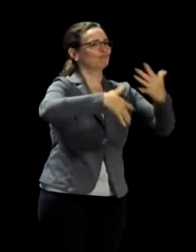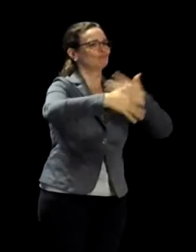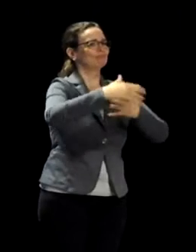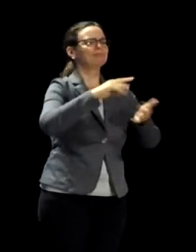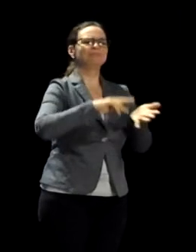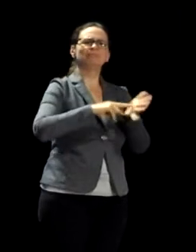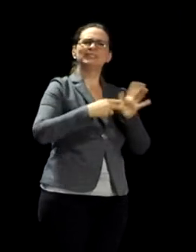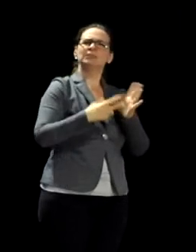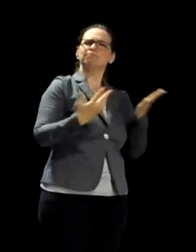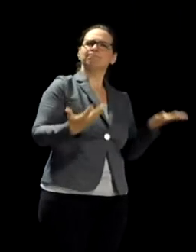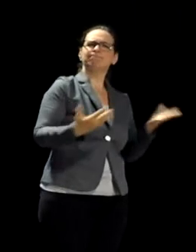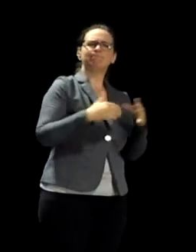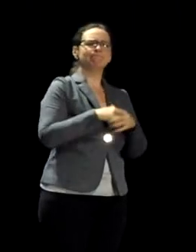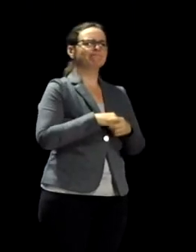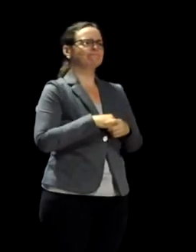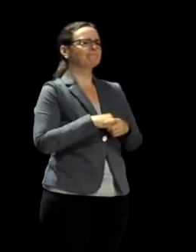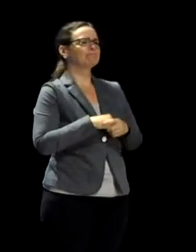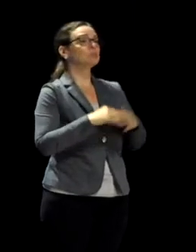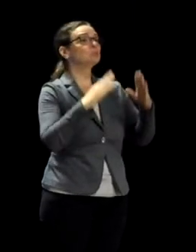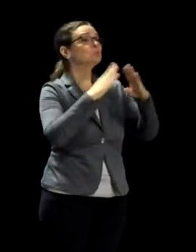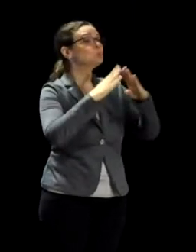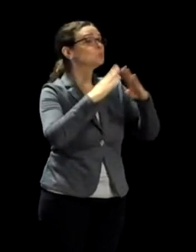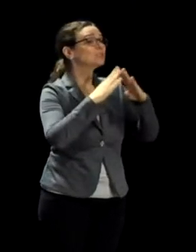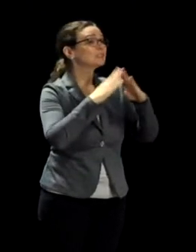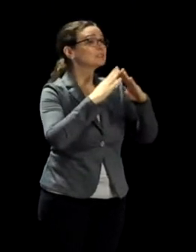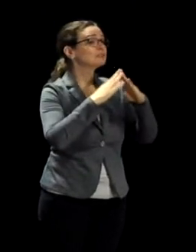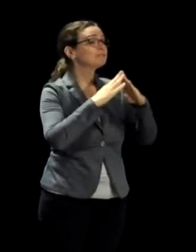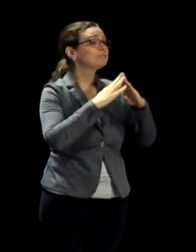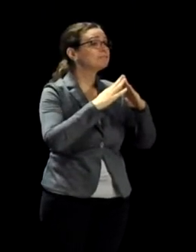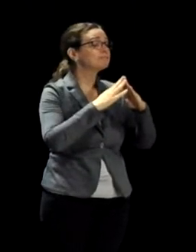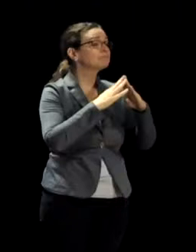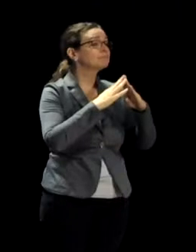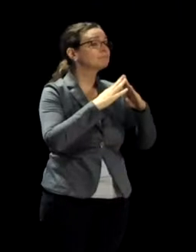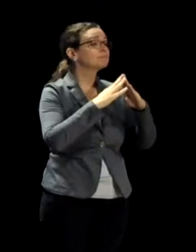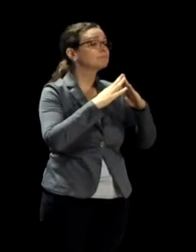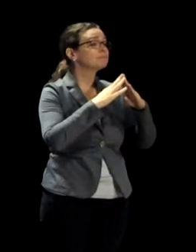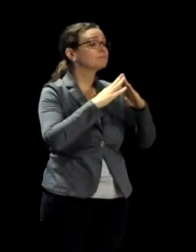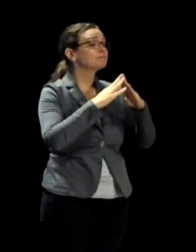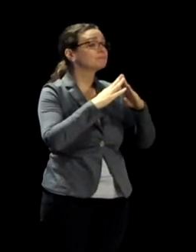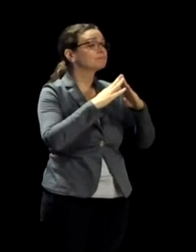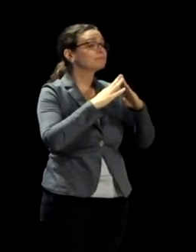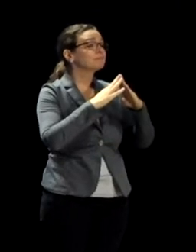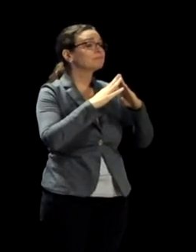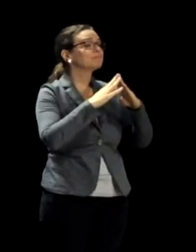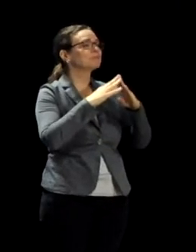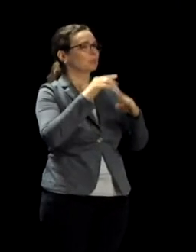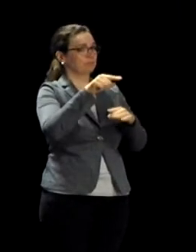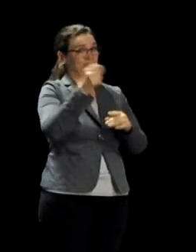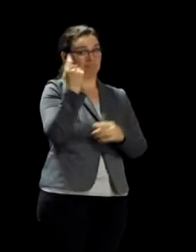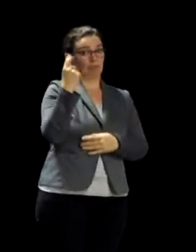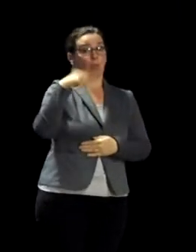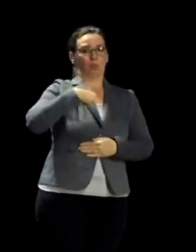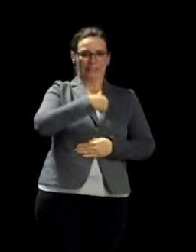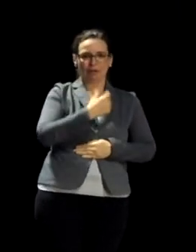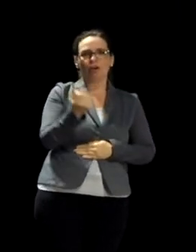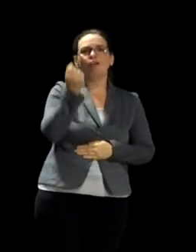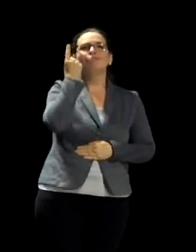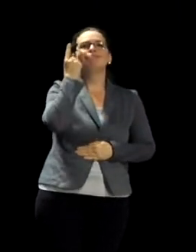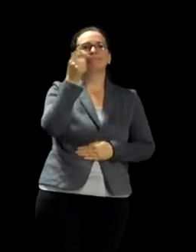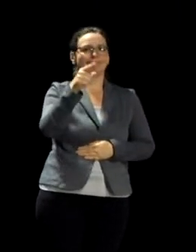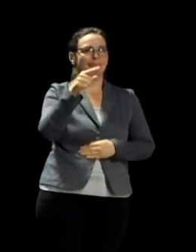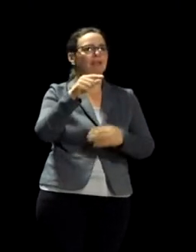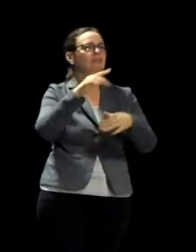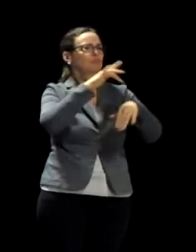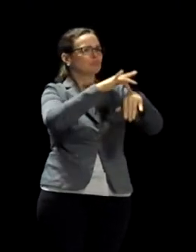does not mean that we don't know the source of the case. In most of these cases, we can contact trace through the